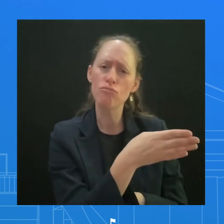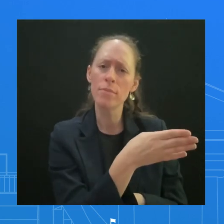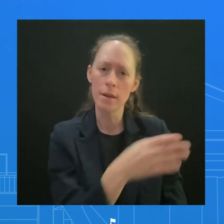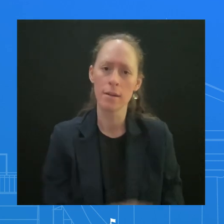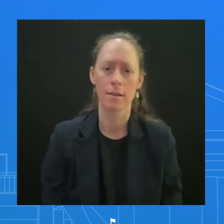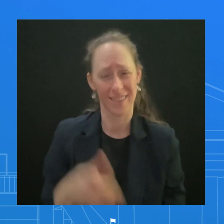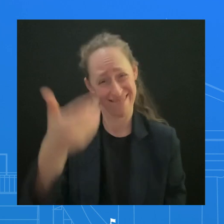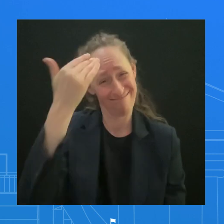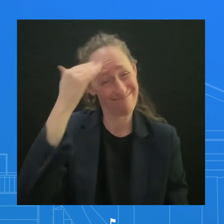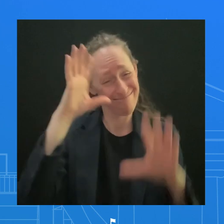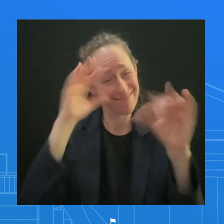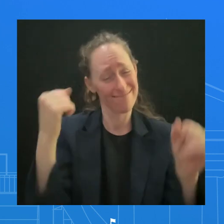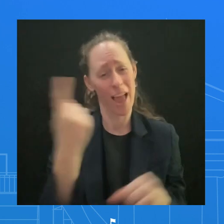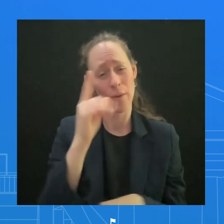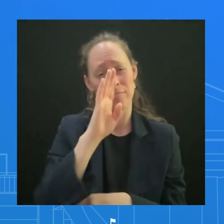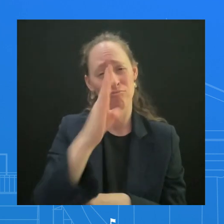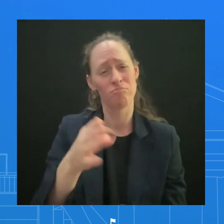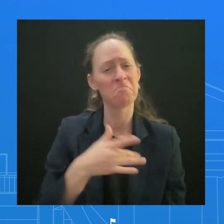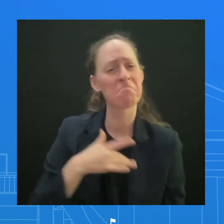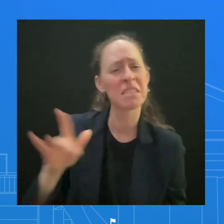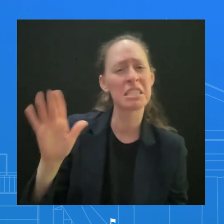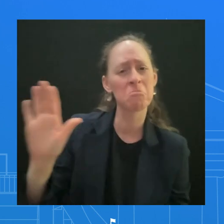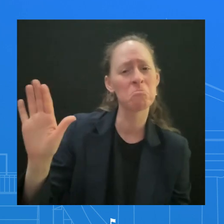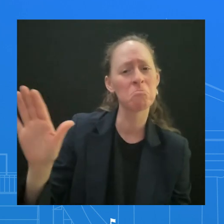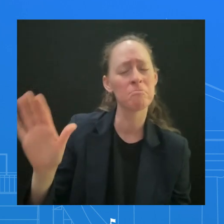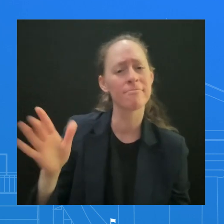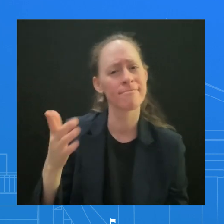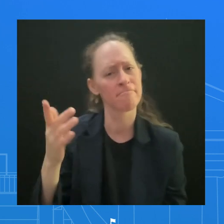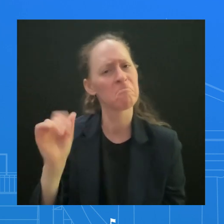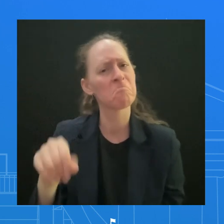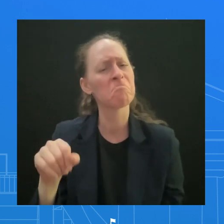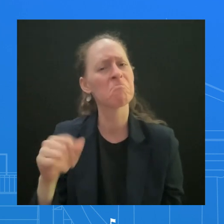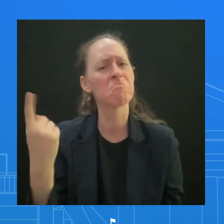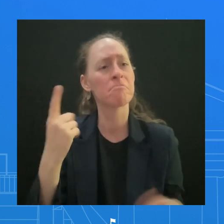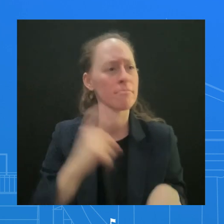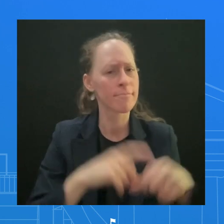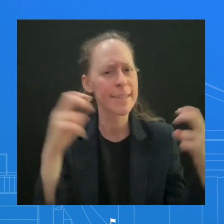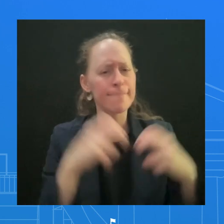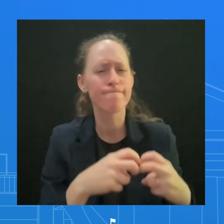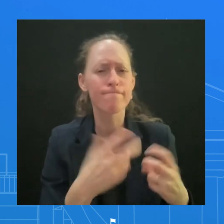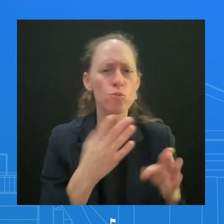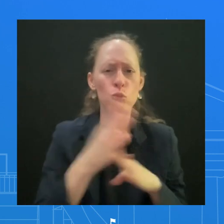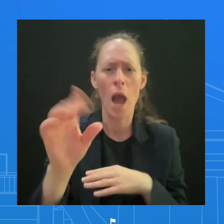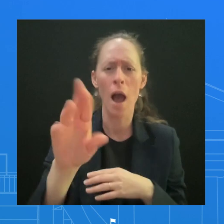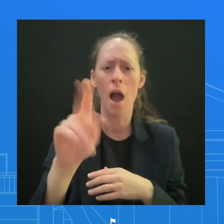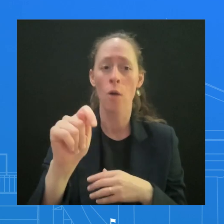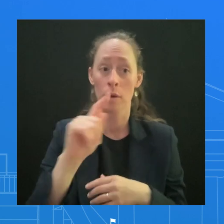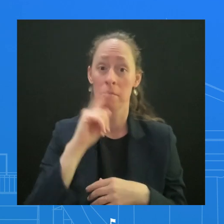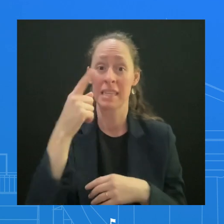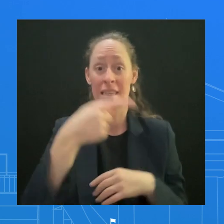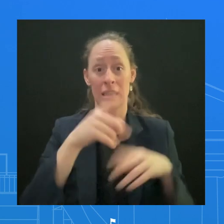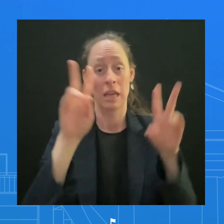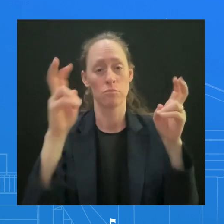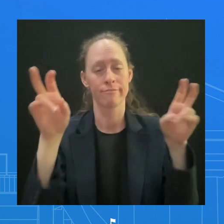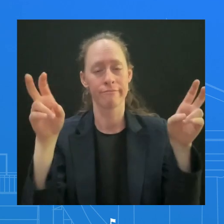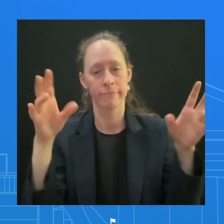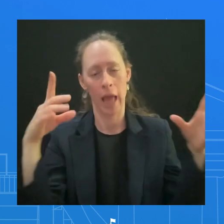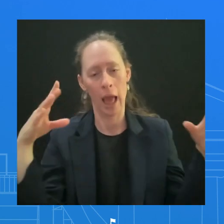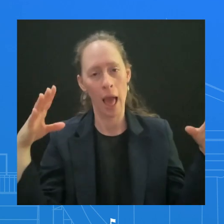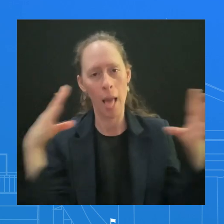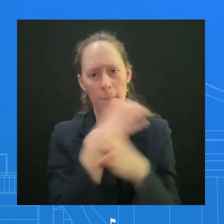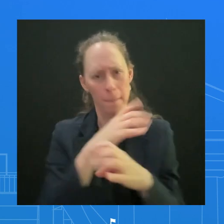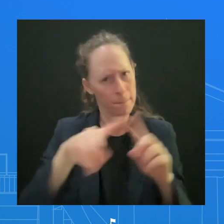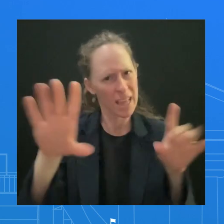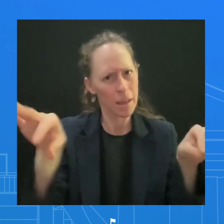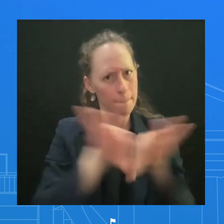challenges and the complicated nature of this relationship. But it is an important relationship, and you heard the president talk about that yesterday as well. It's one of the